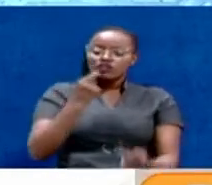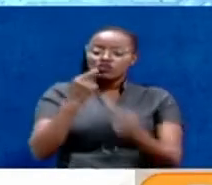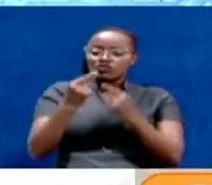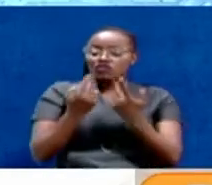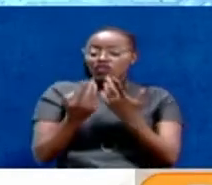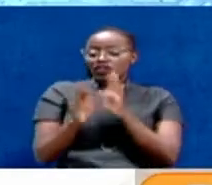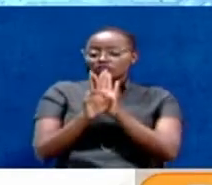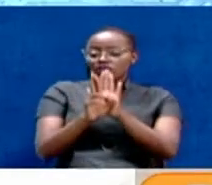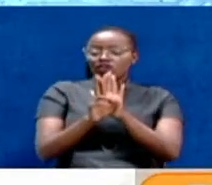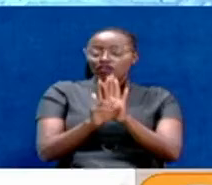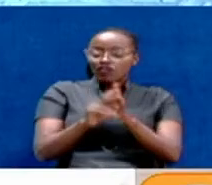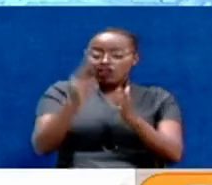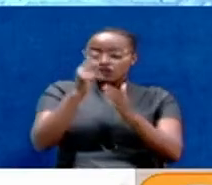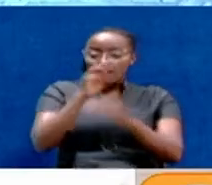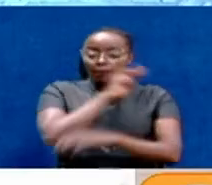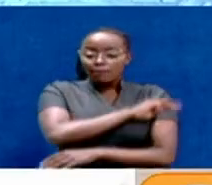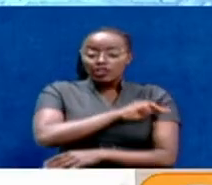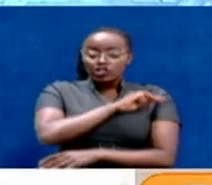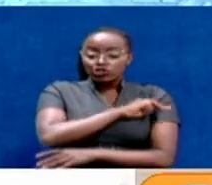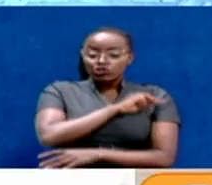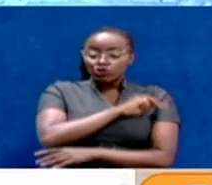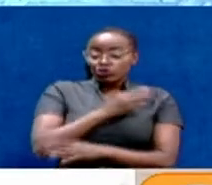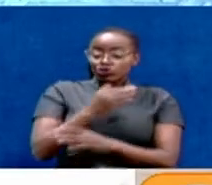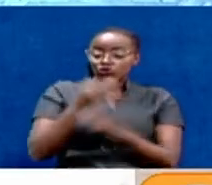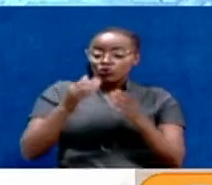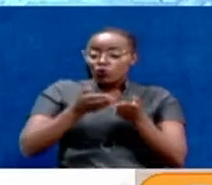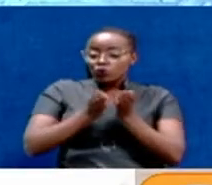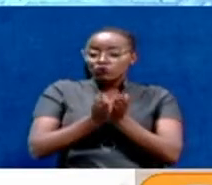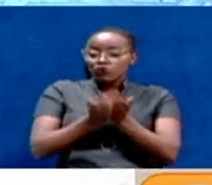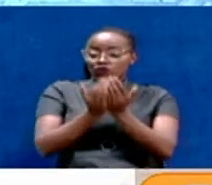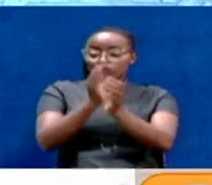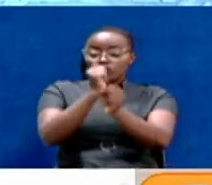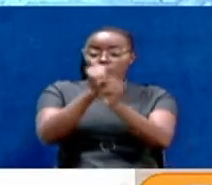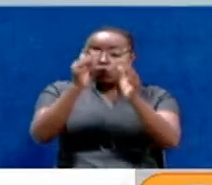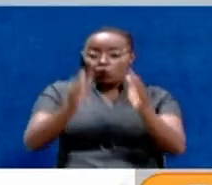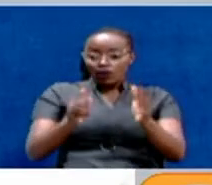behalf of Mission to Seafarers, as we spoke to him earlier on. Listen to what he had to say.